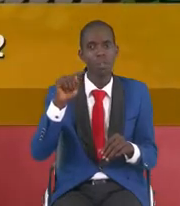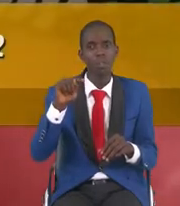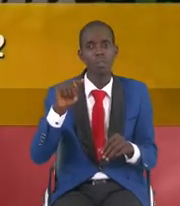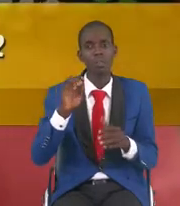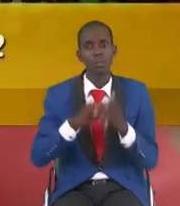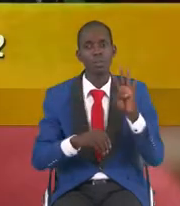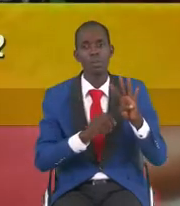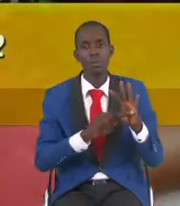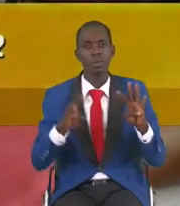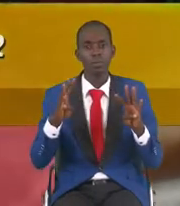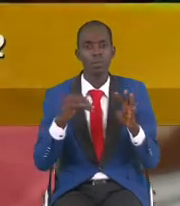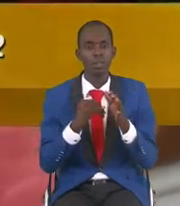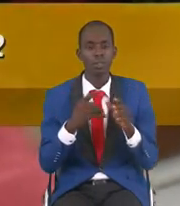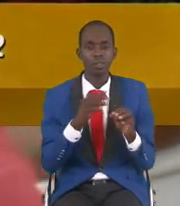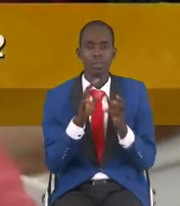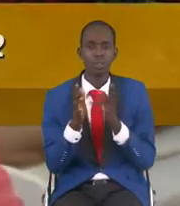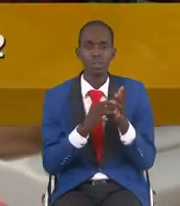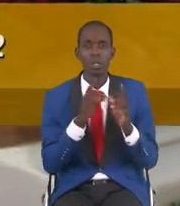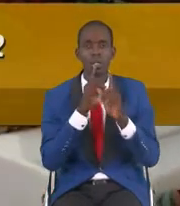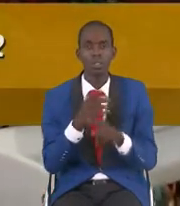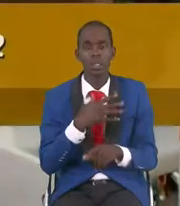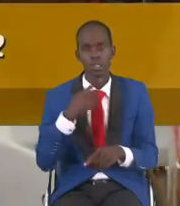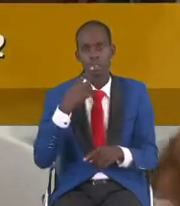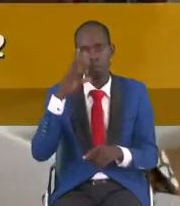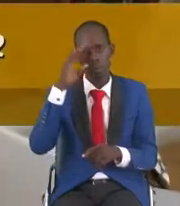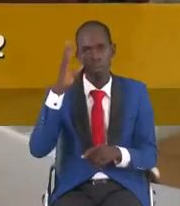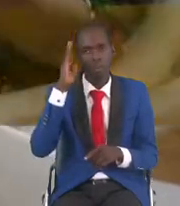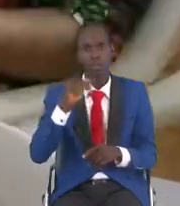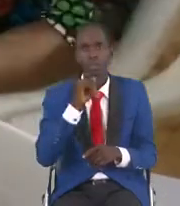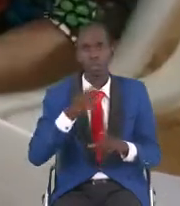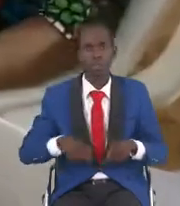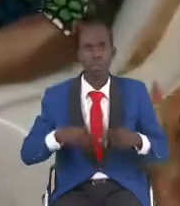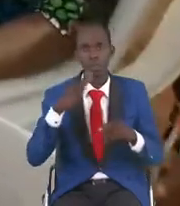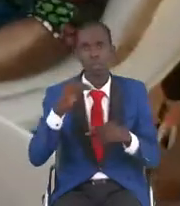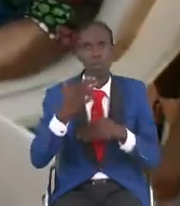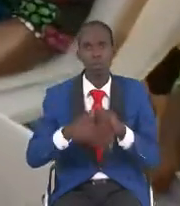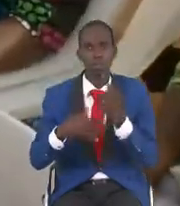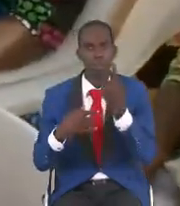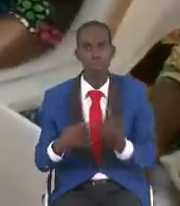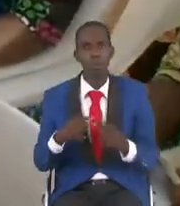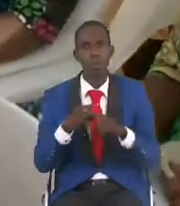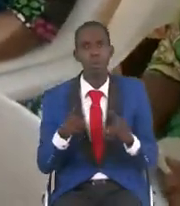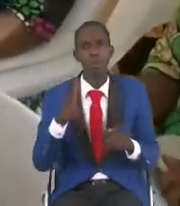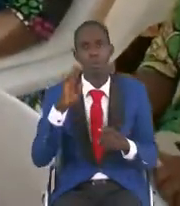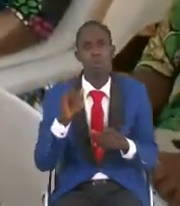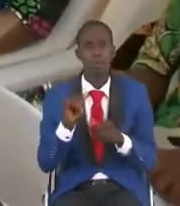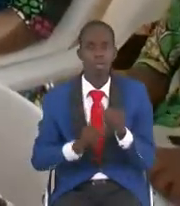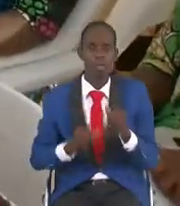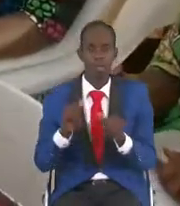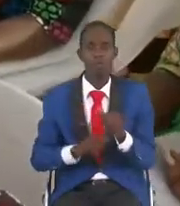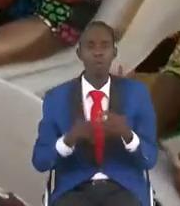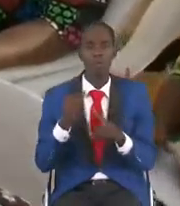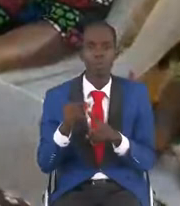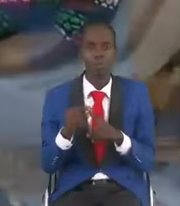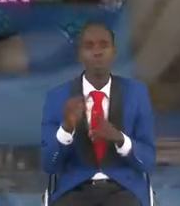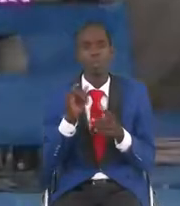and said, man shall not live by bread alone, but by every word that